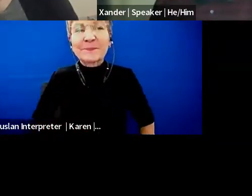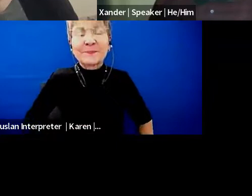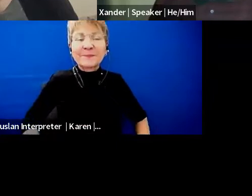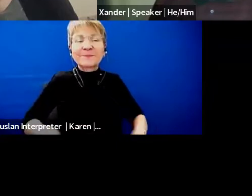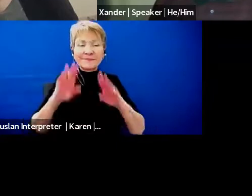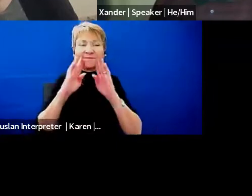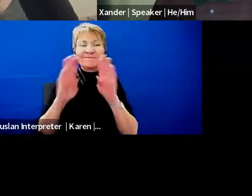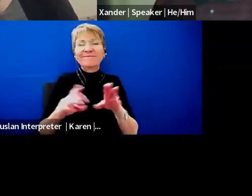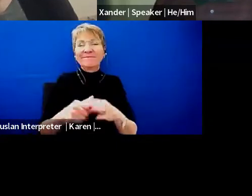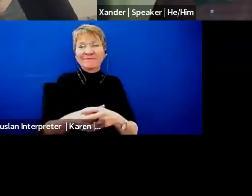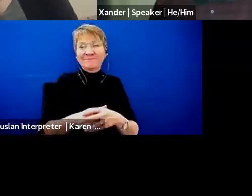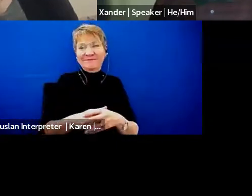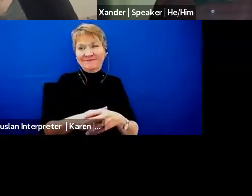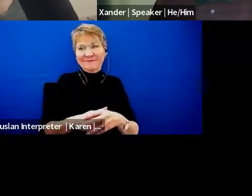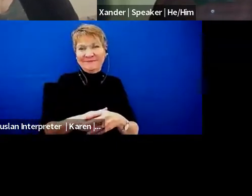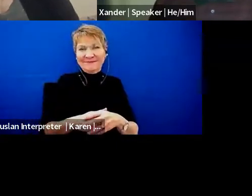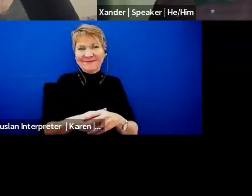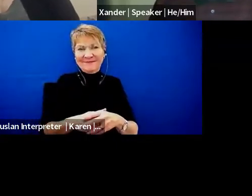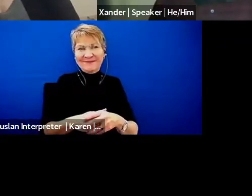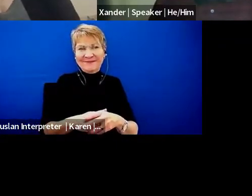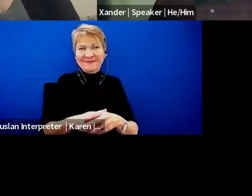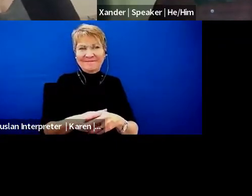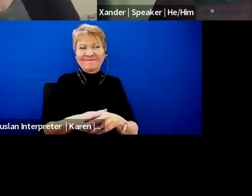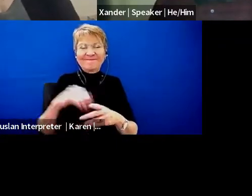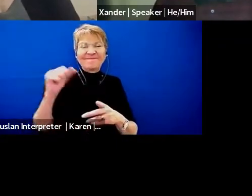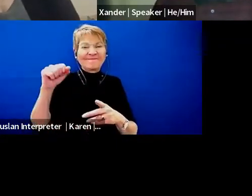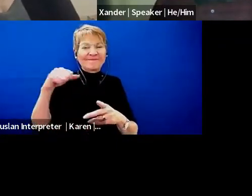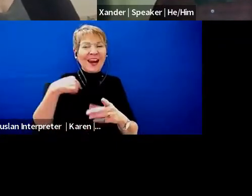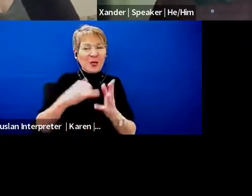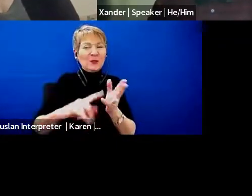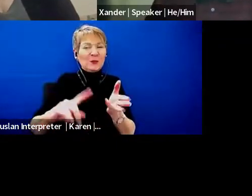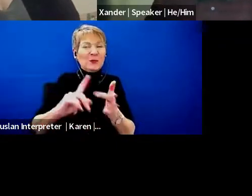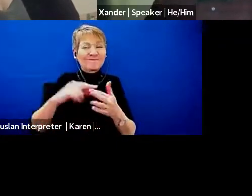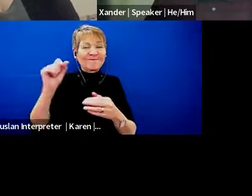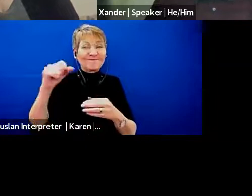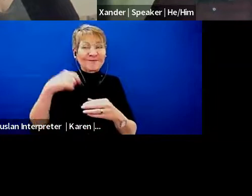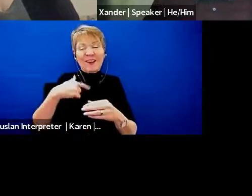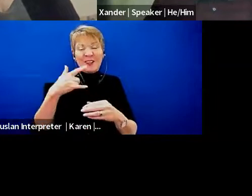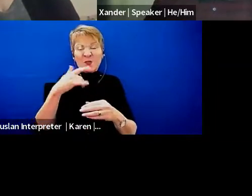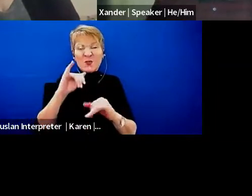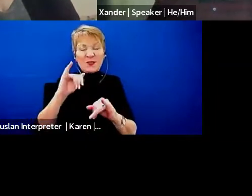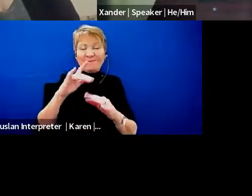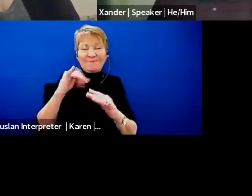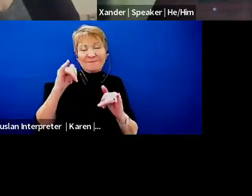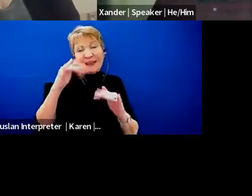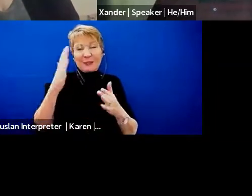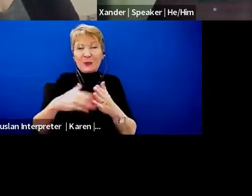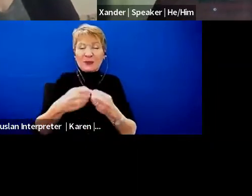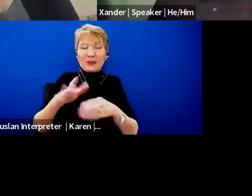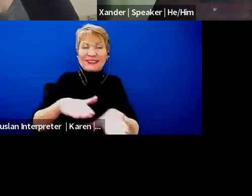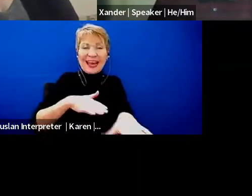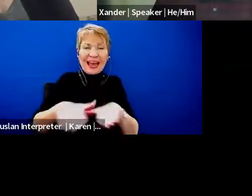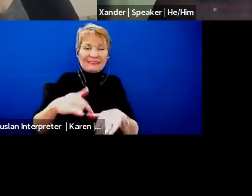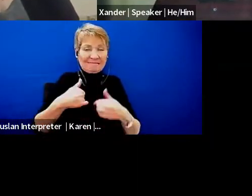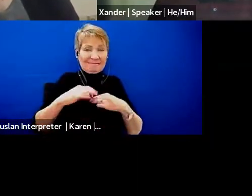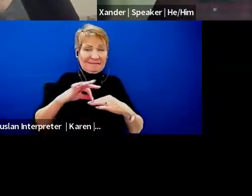Fantastic. As someone who had shock horror experiences skating, that sounds great. It was not a natural talent